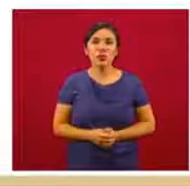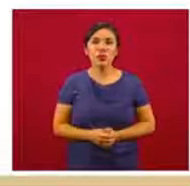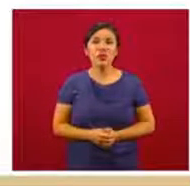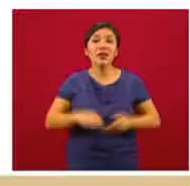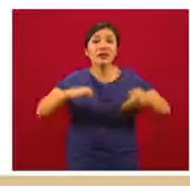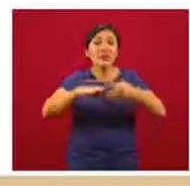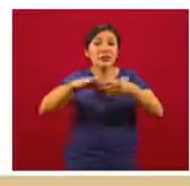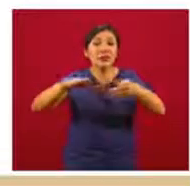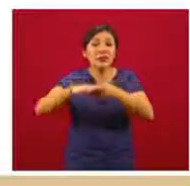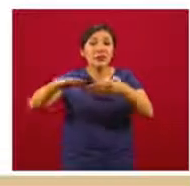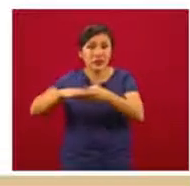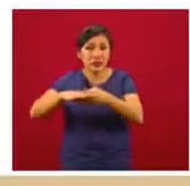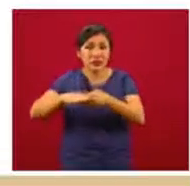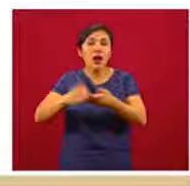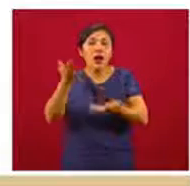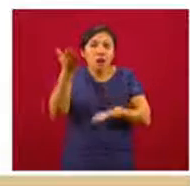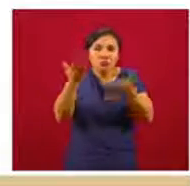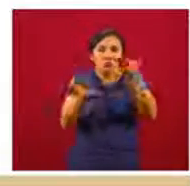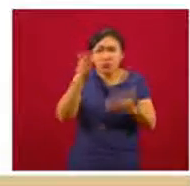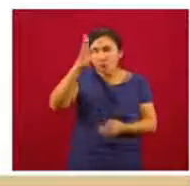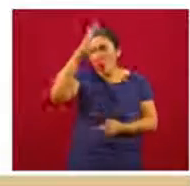increased top